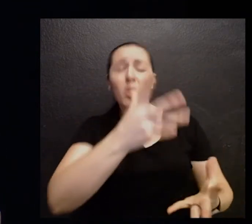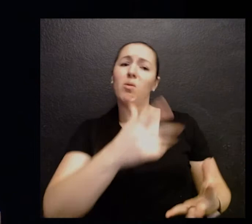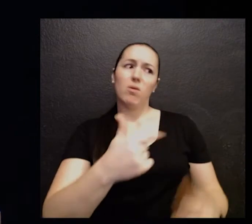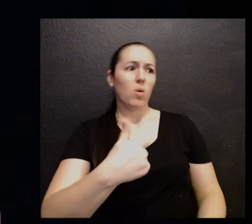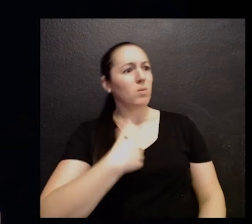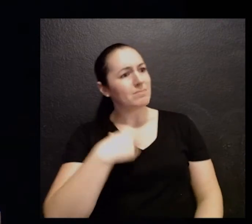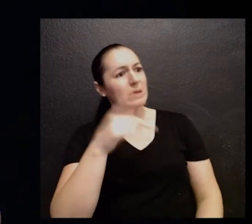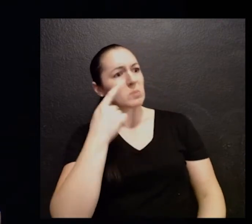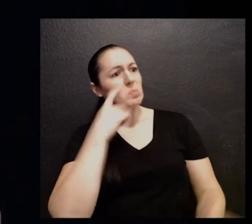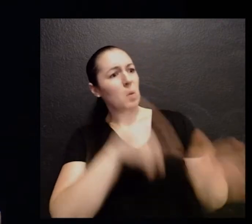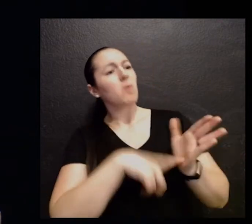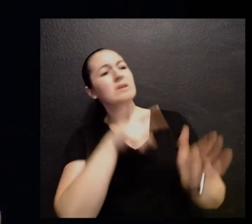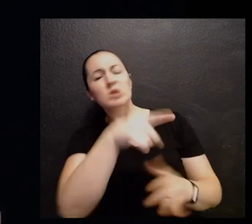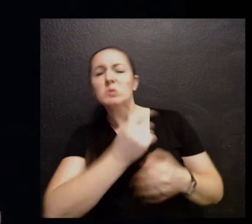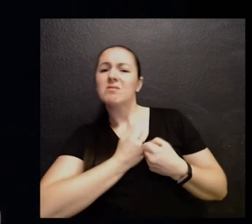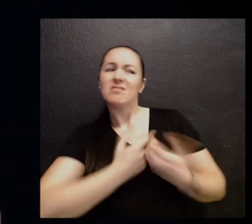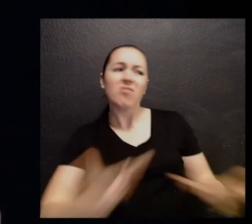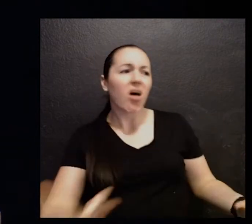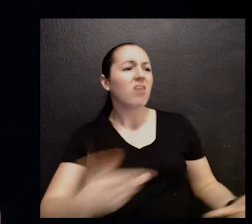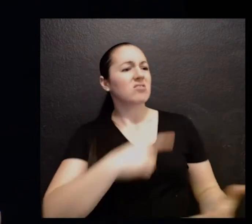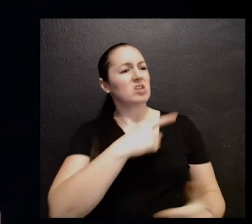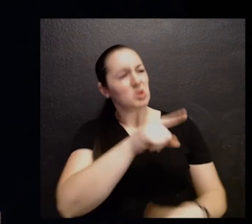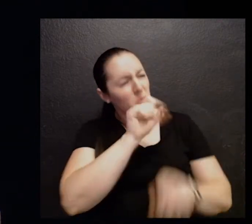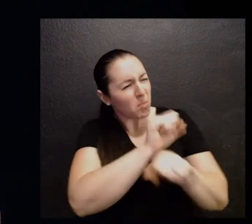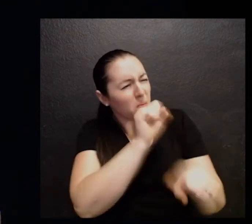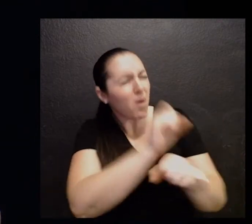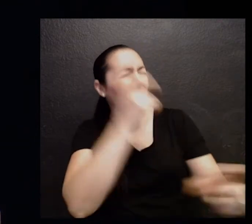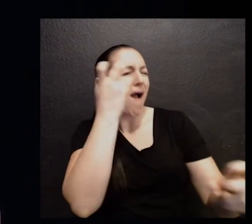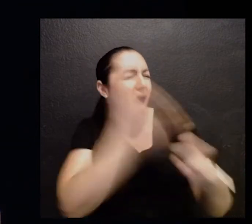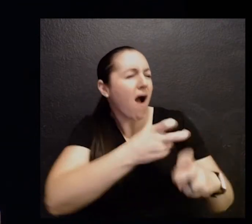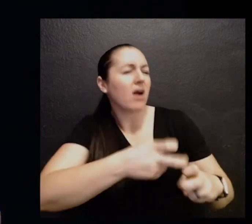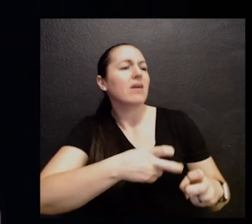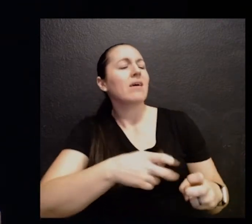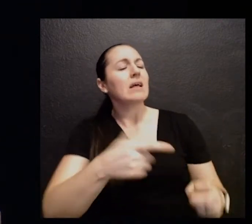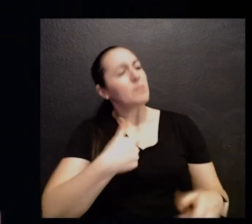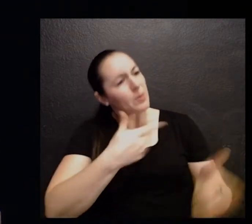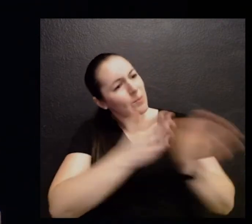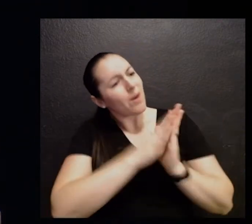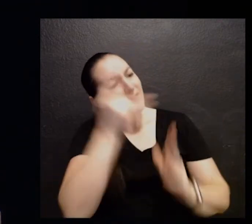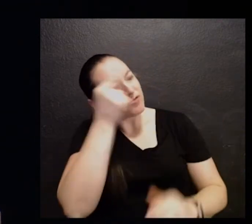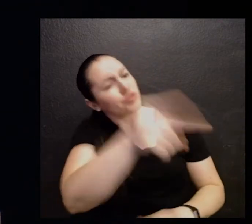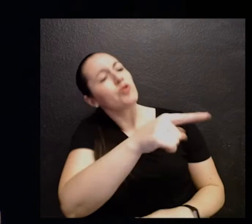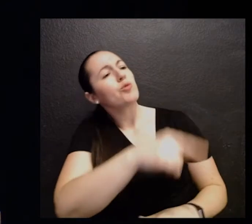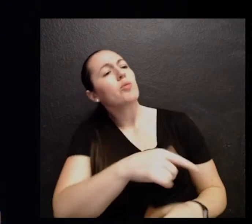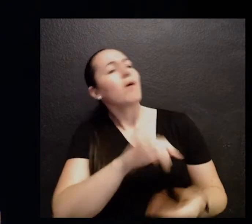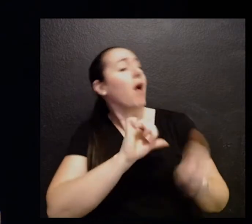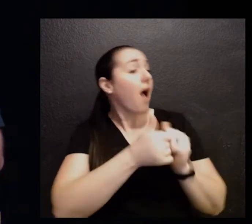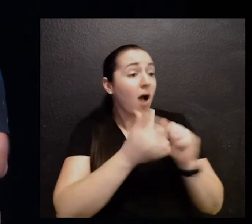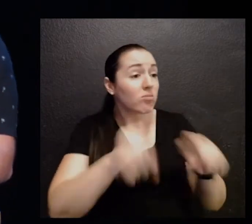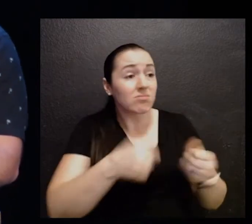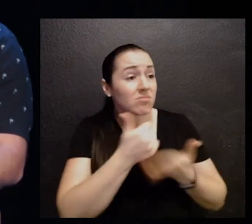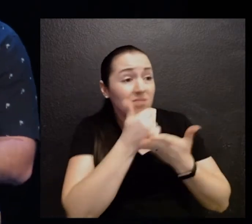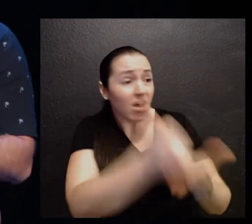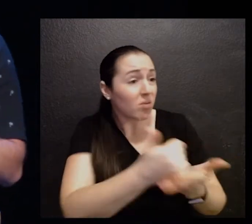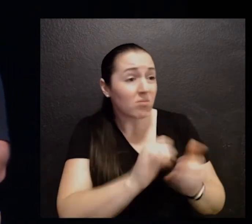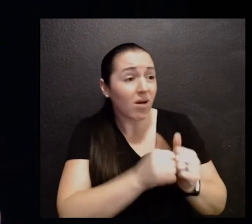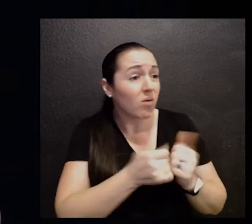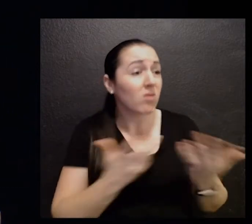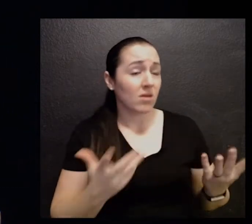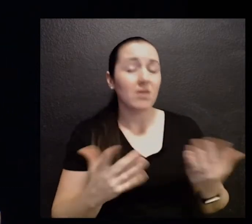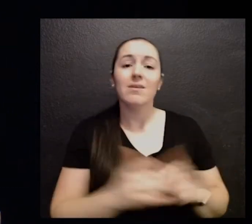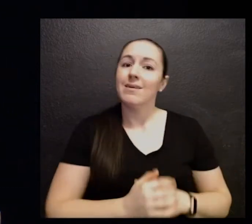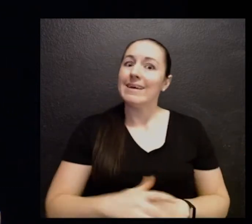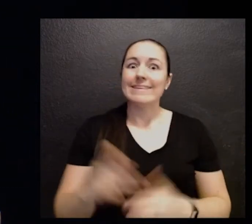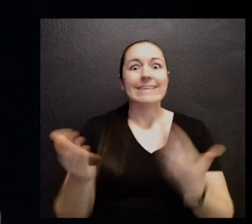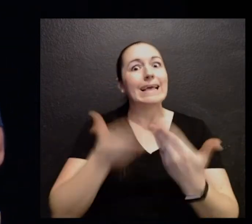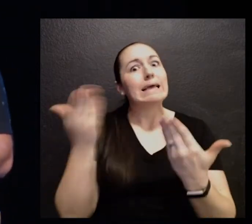see how exhausted you are. Know that I'm praying for you. What can I do to help? How can I be there for you?" It's so easy to feel like in